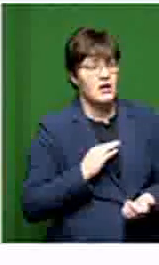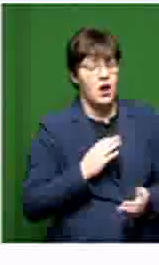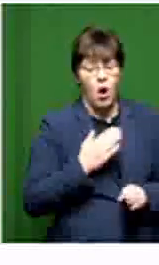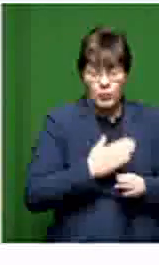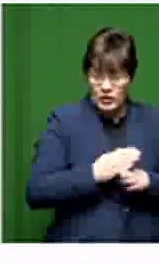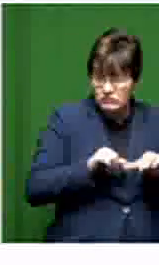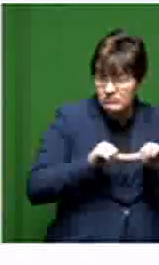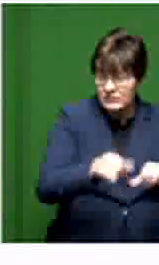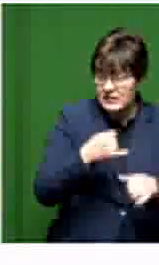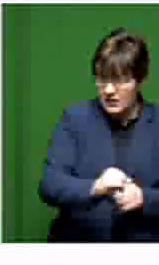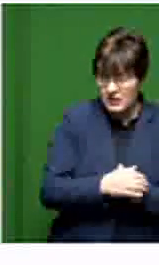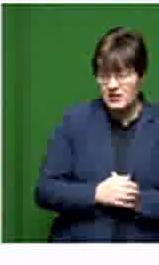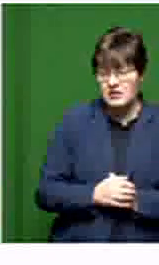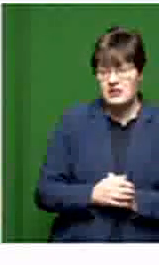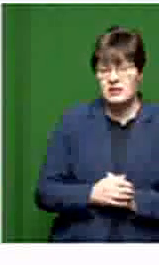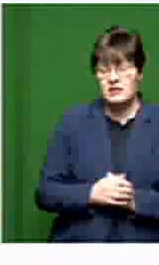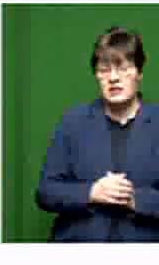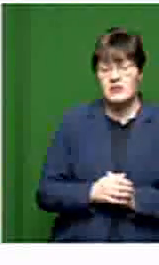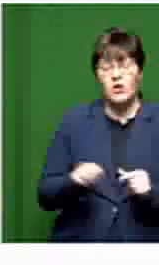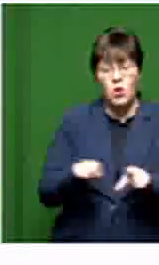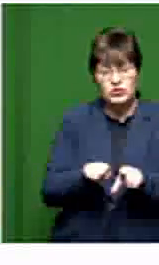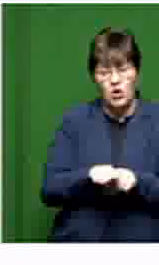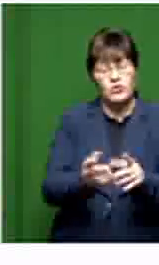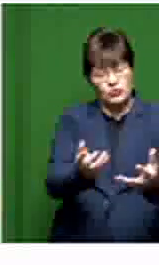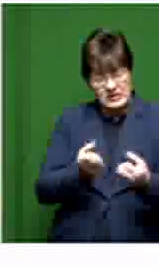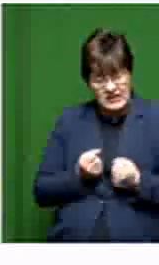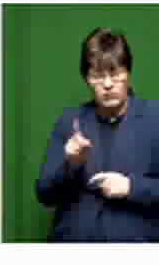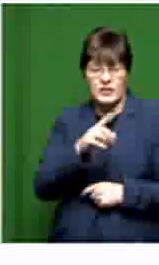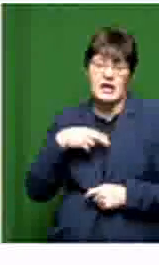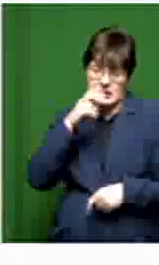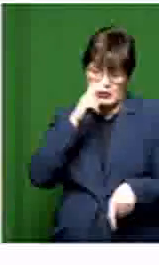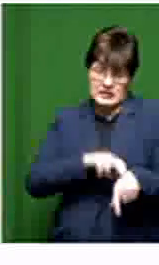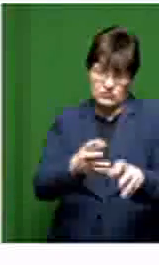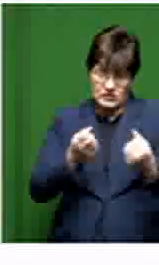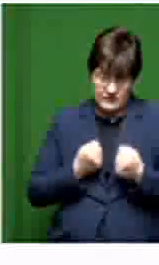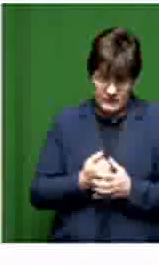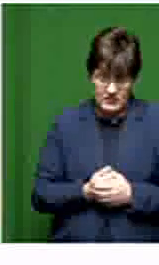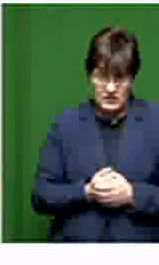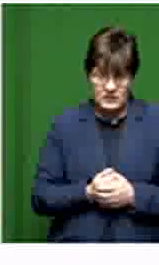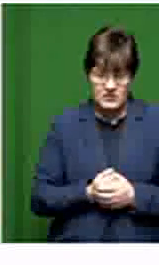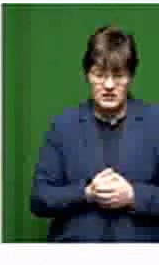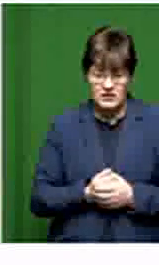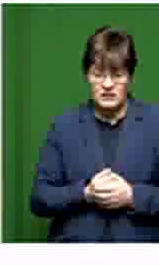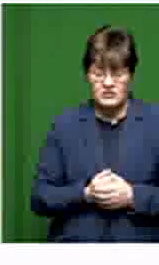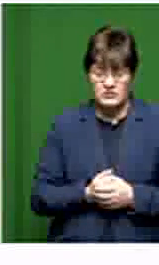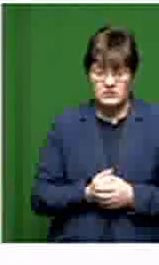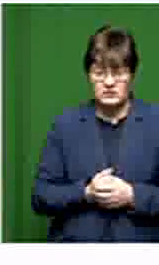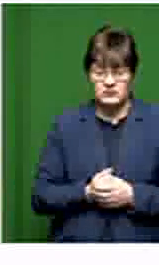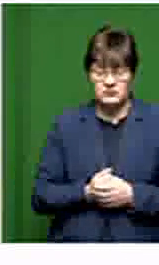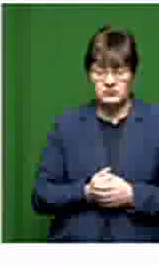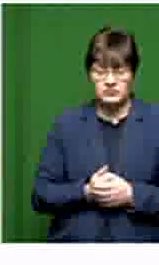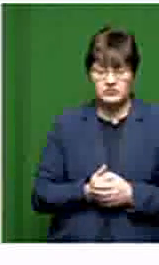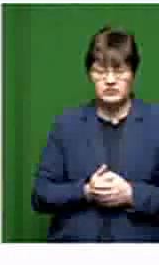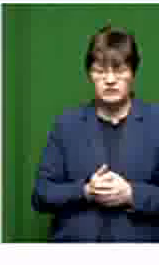operational and that they receive what they should be receiving. So we've been quite